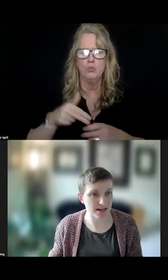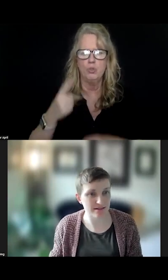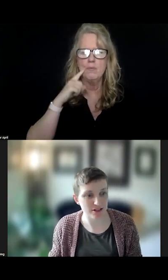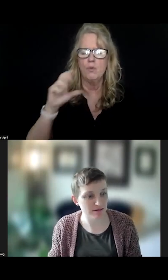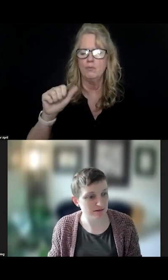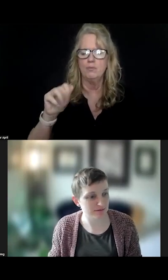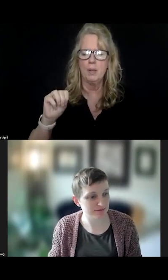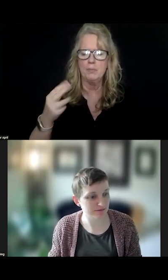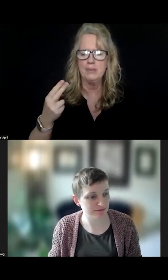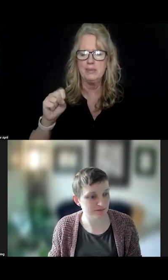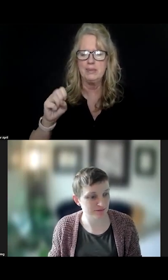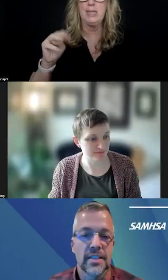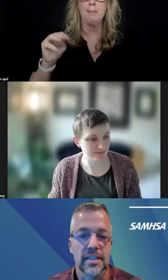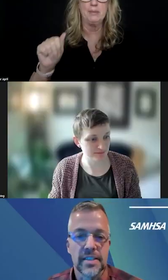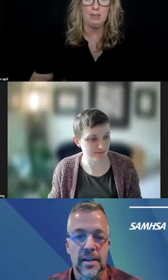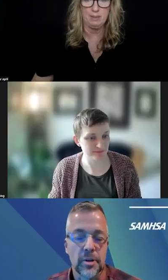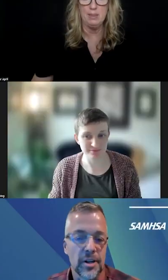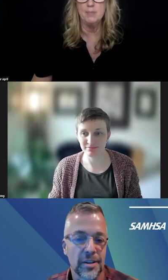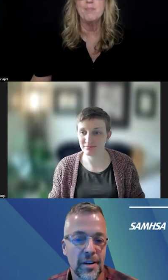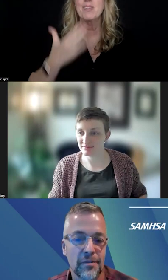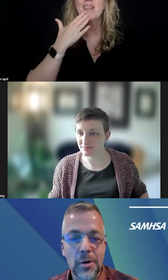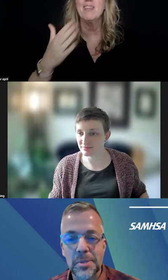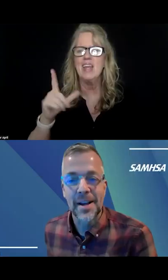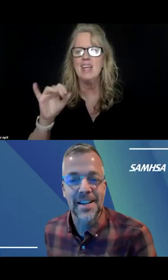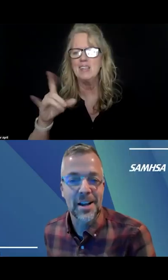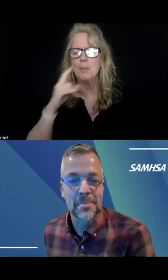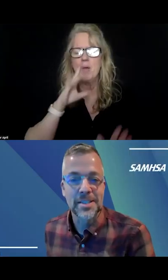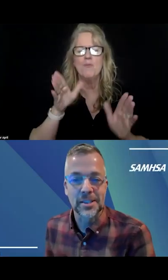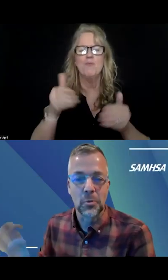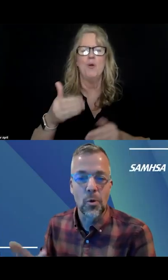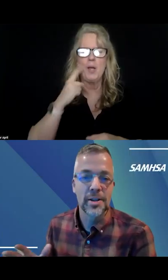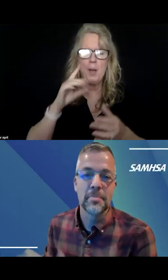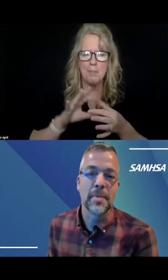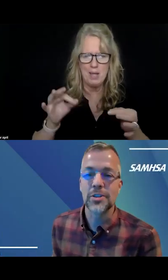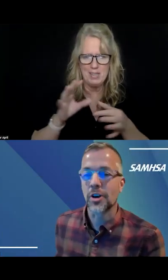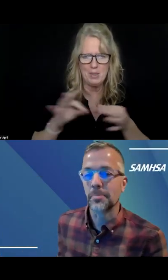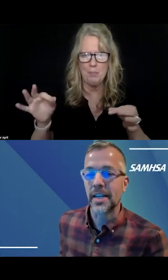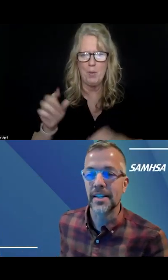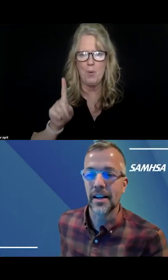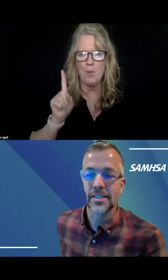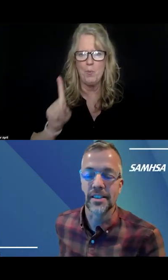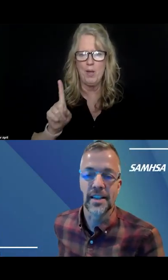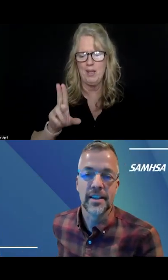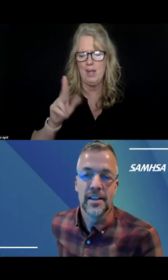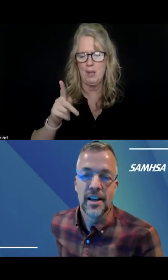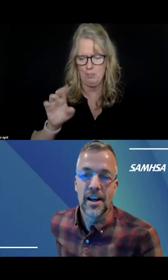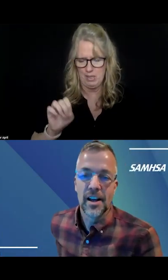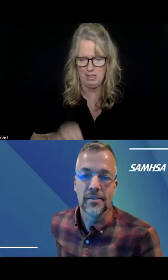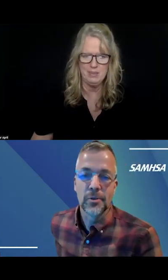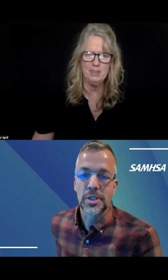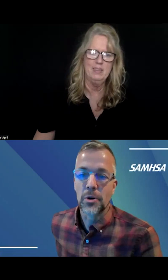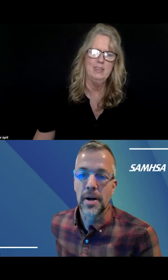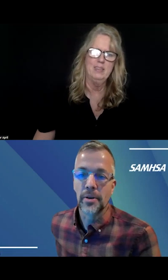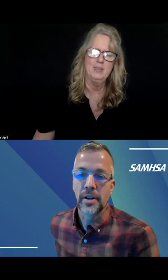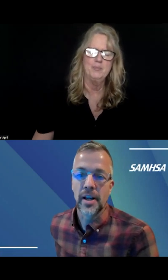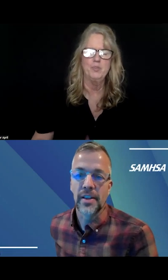SAMHSA update. John? Thanks, Lindsay. I'm going to focus my comments on one major update to let